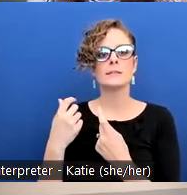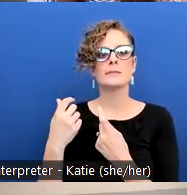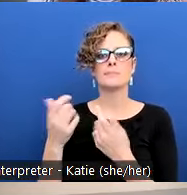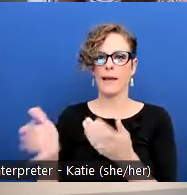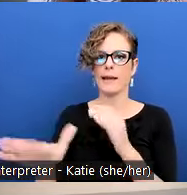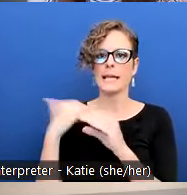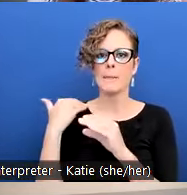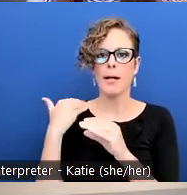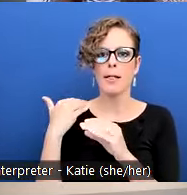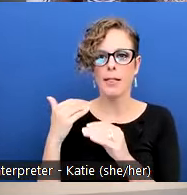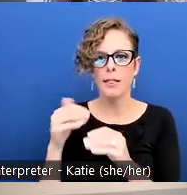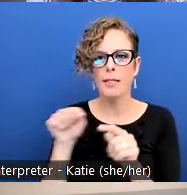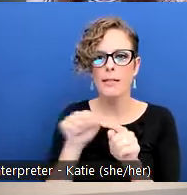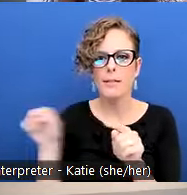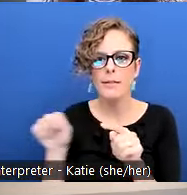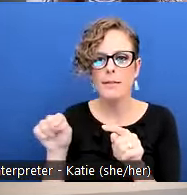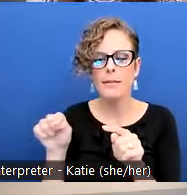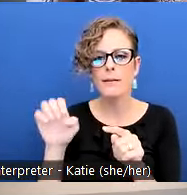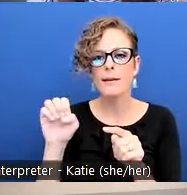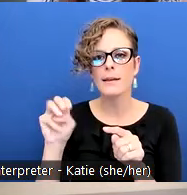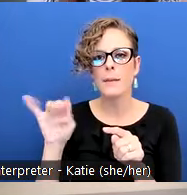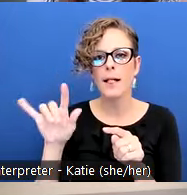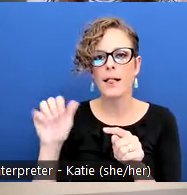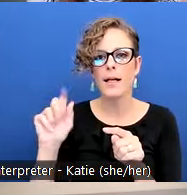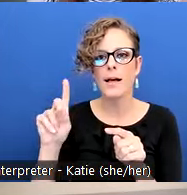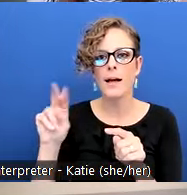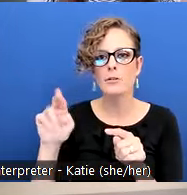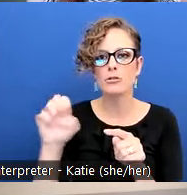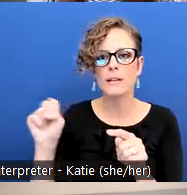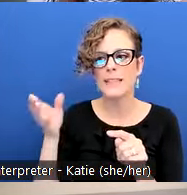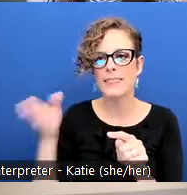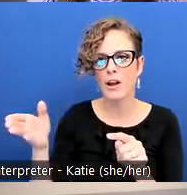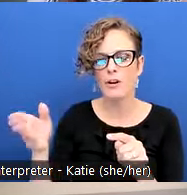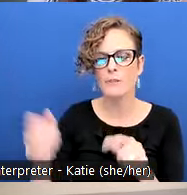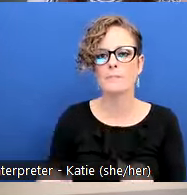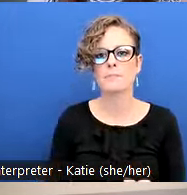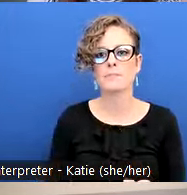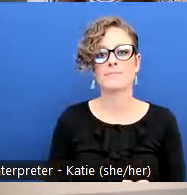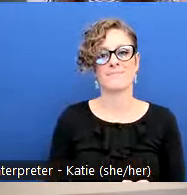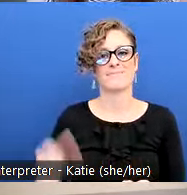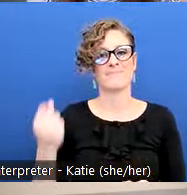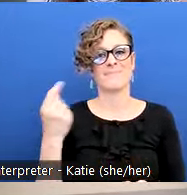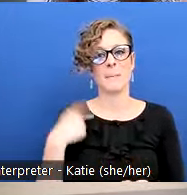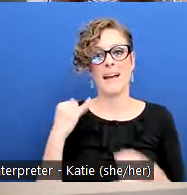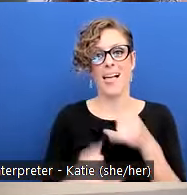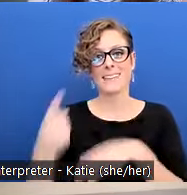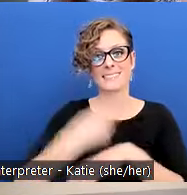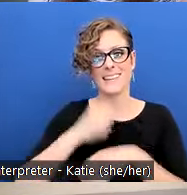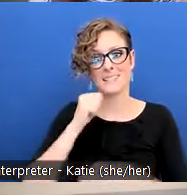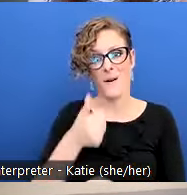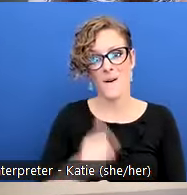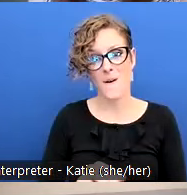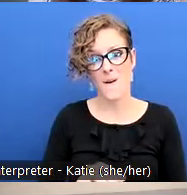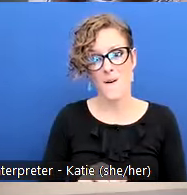or email here, because this is actually my second to last day of Violence Free Colorado. So if you